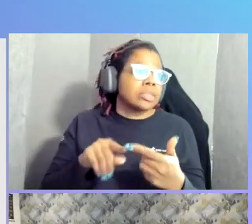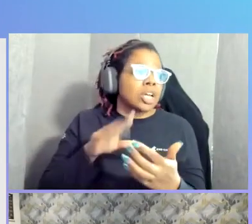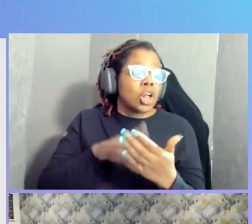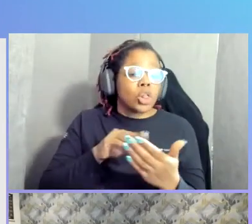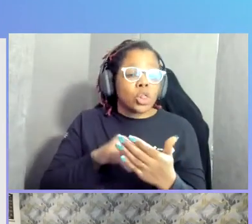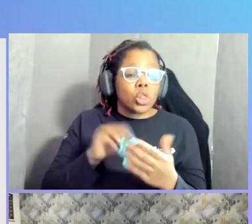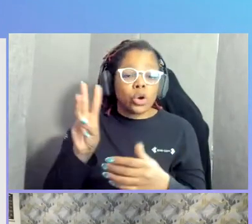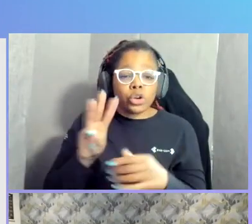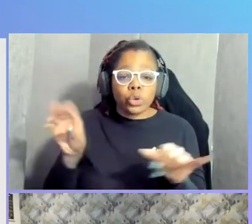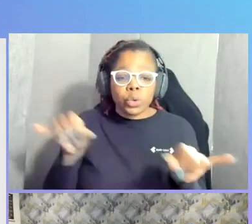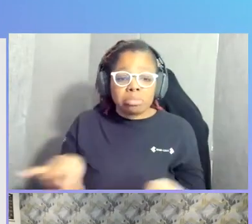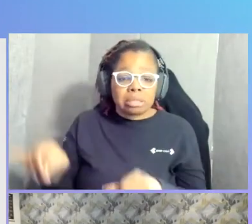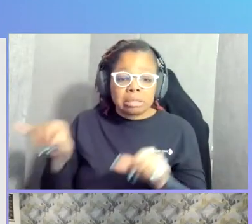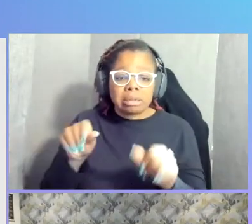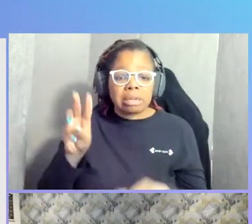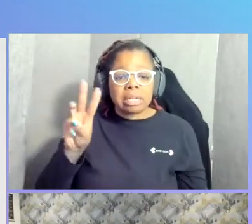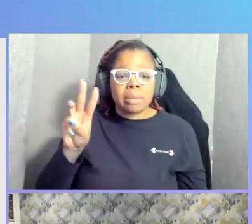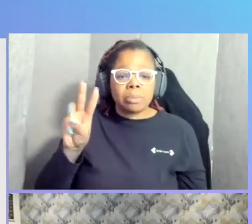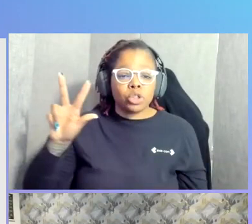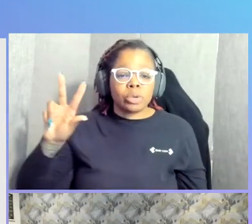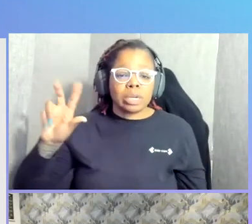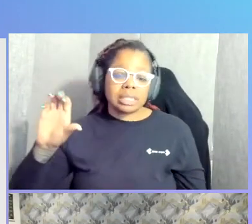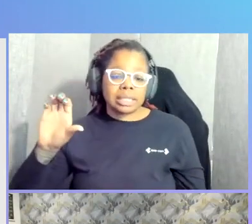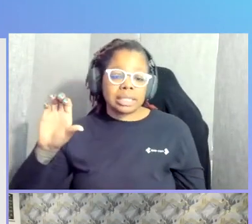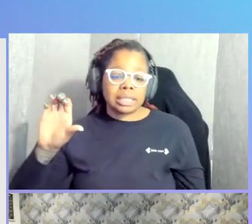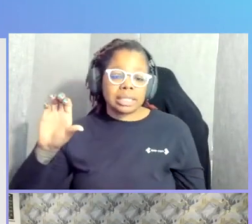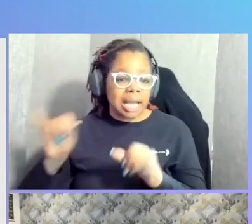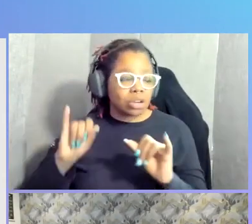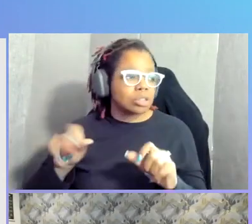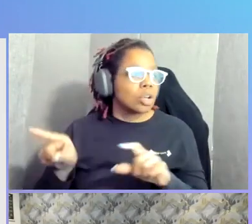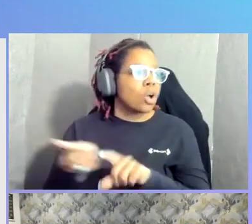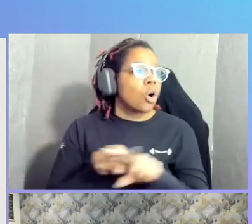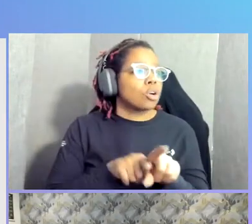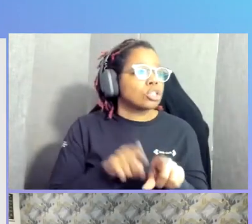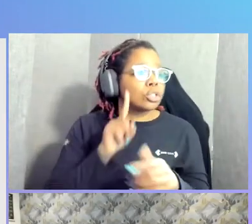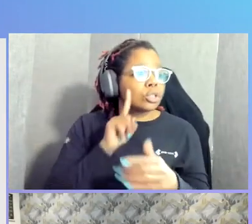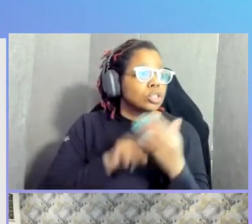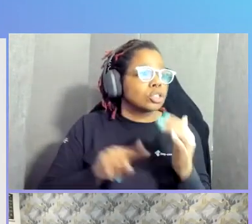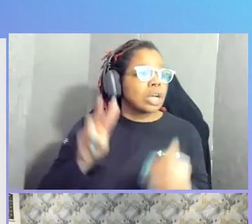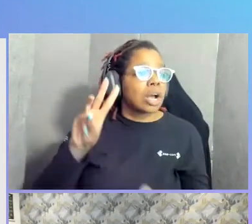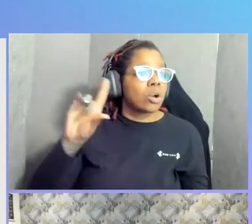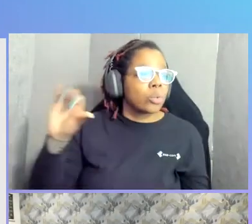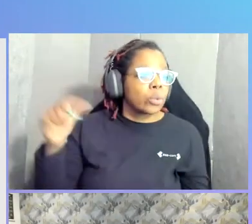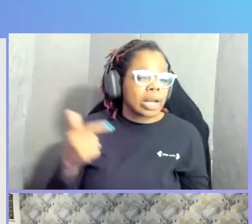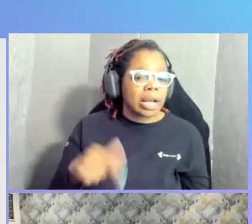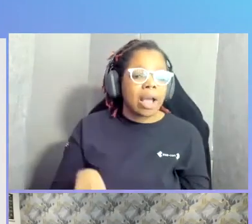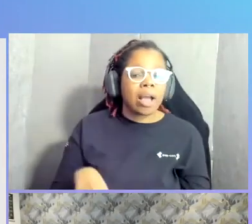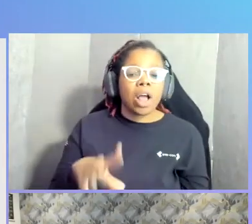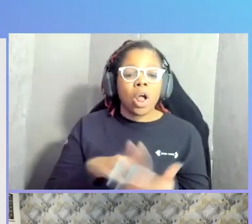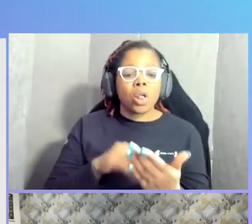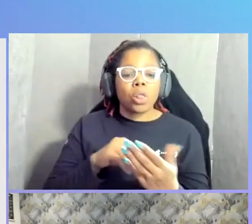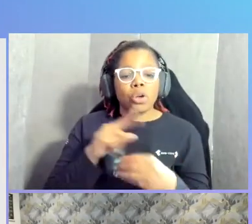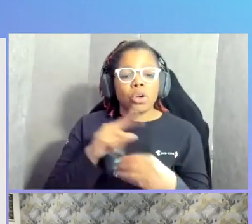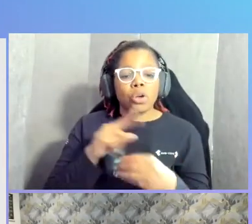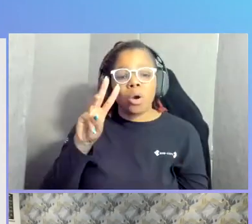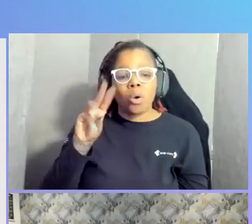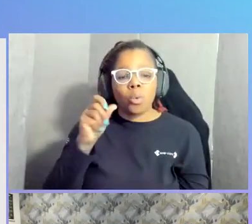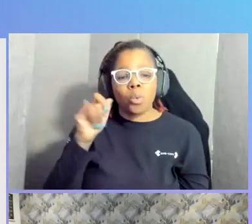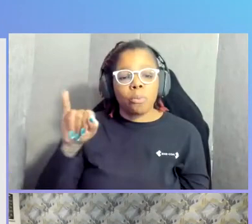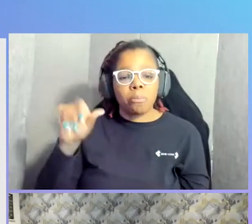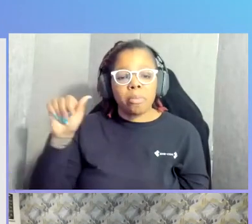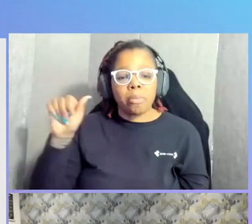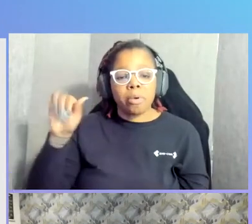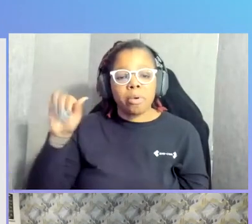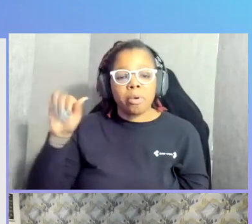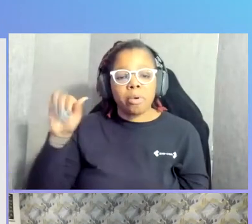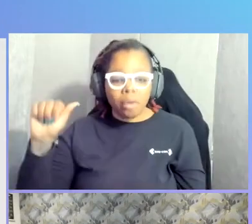the W3C standards. You can also check WCAG guidelines, learn about the ARIA